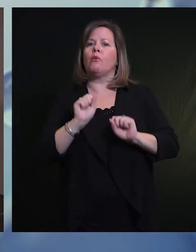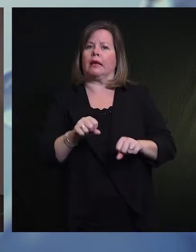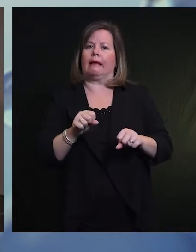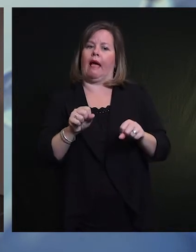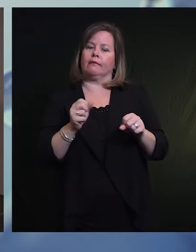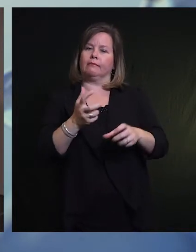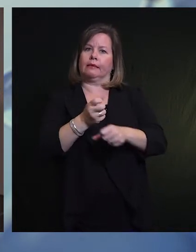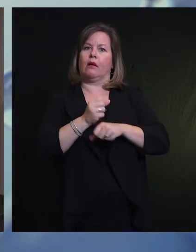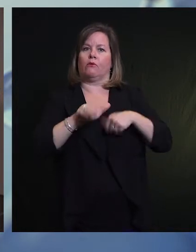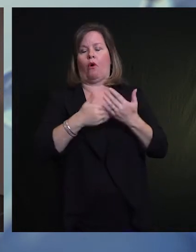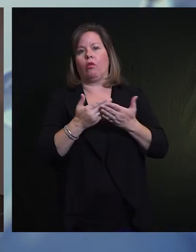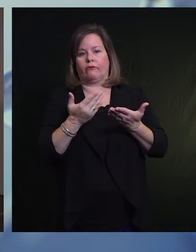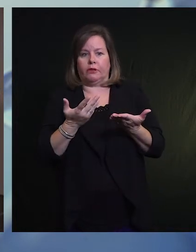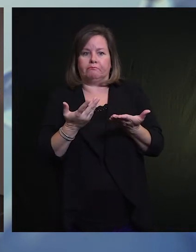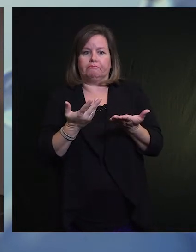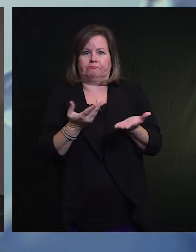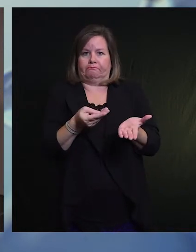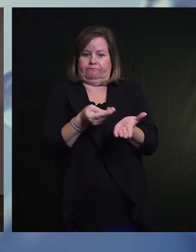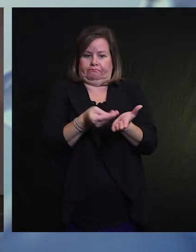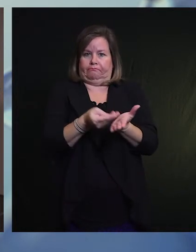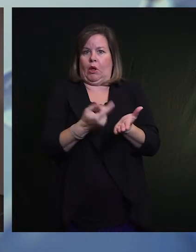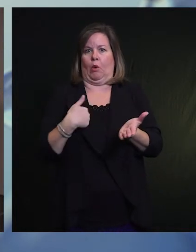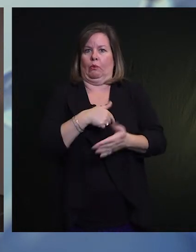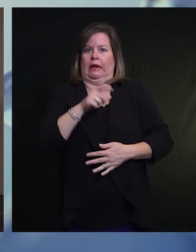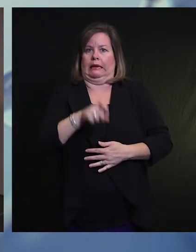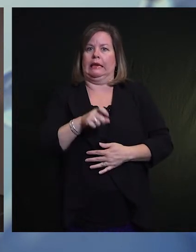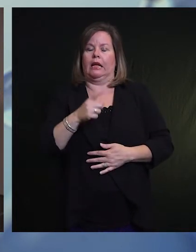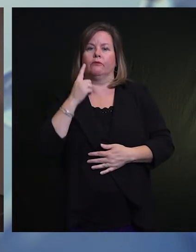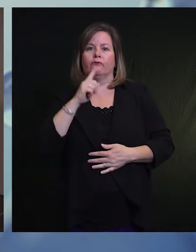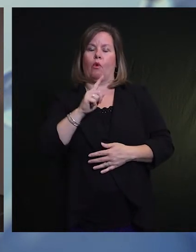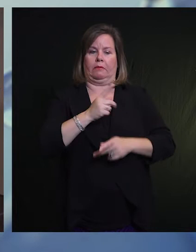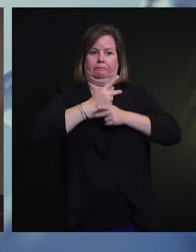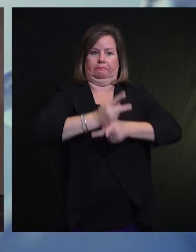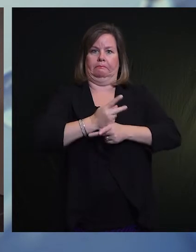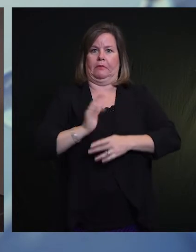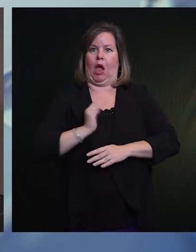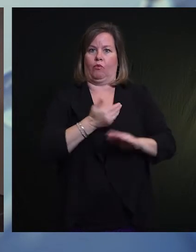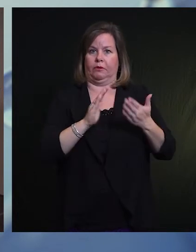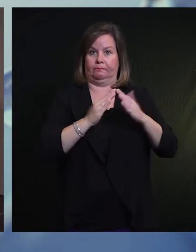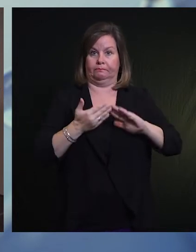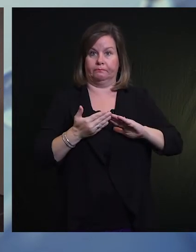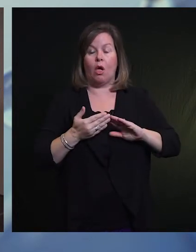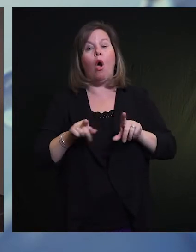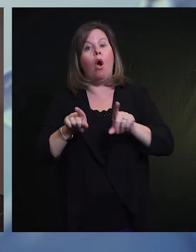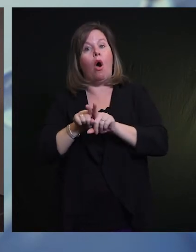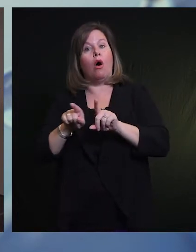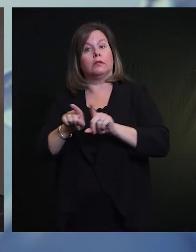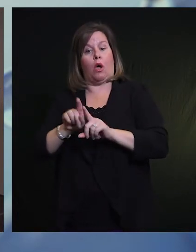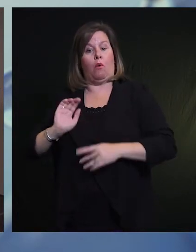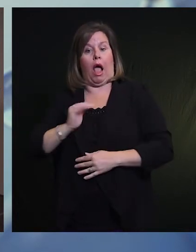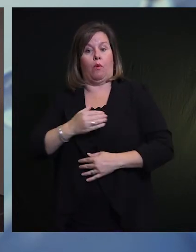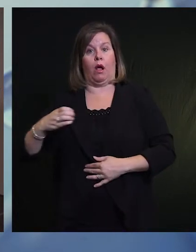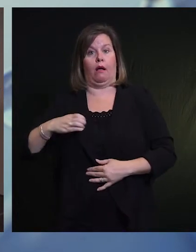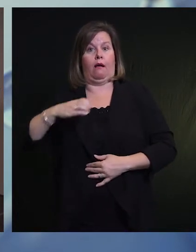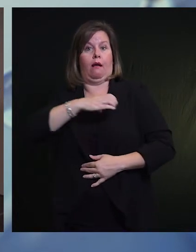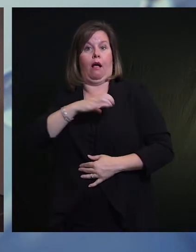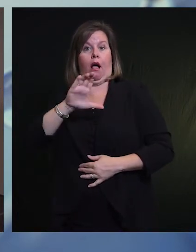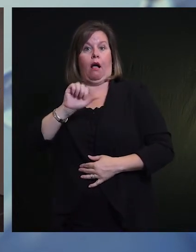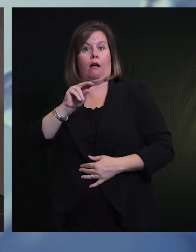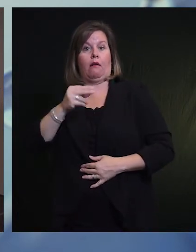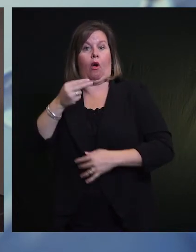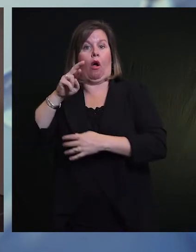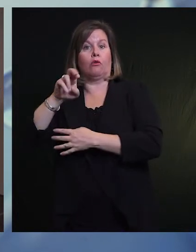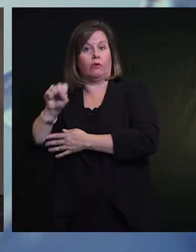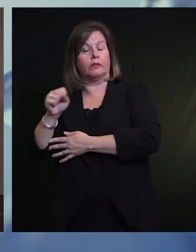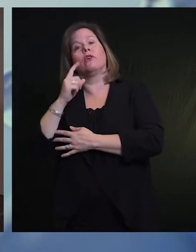need to take care of this critical infrastructure. It's also very important that it helps us with our congressional seats and having a